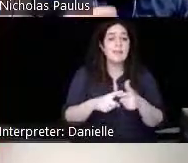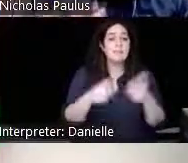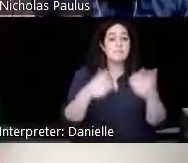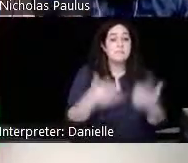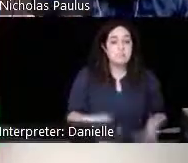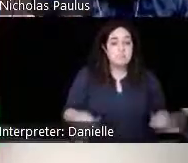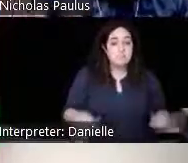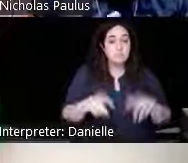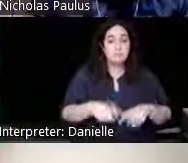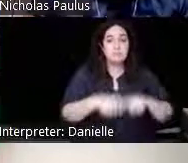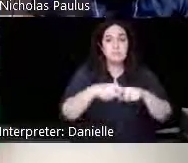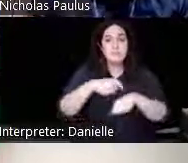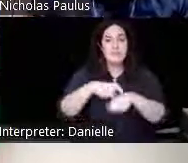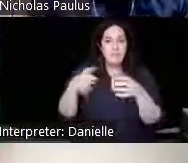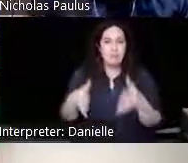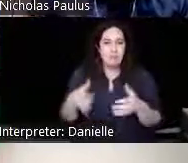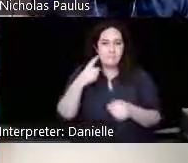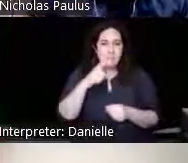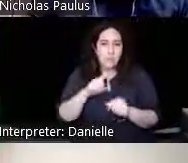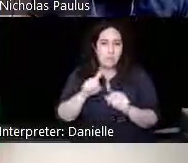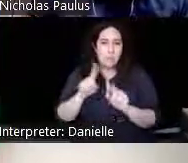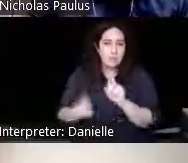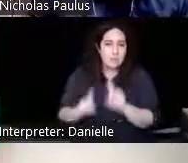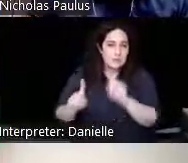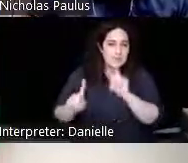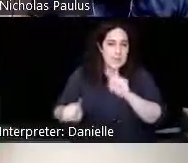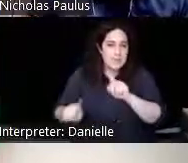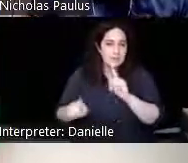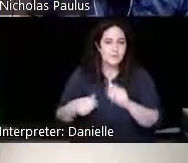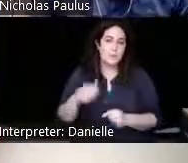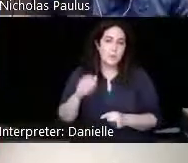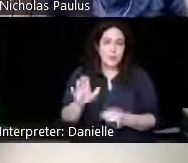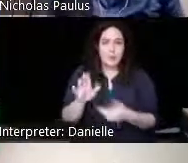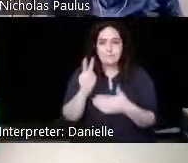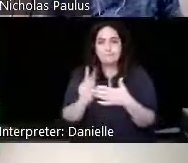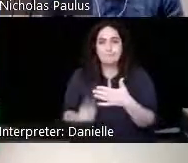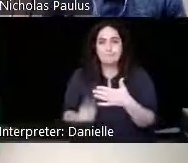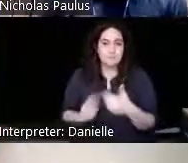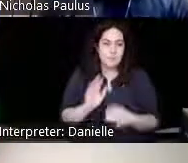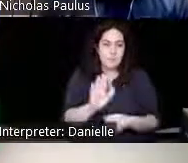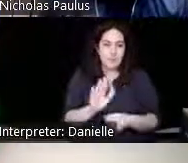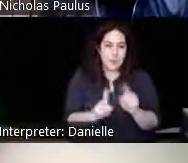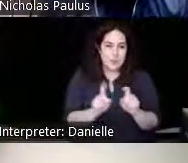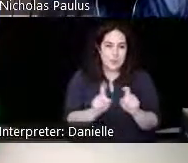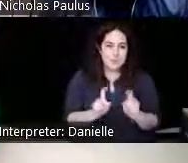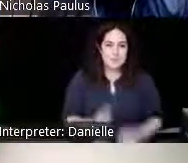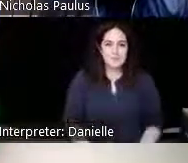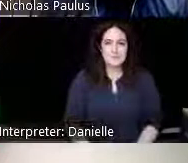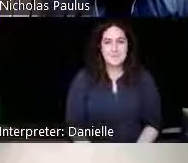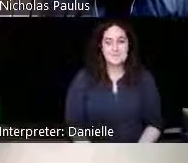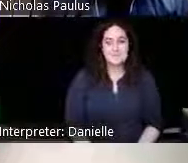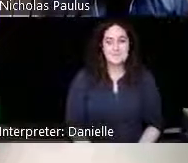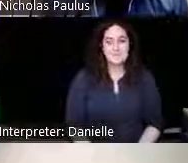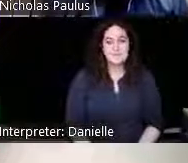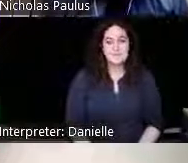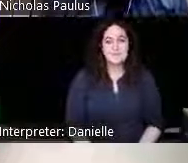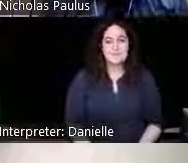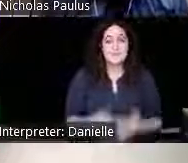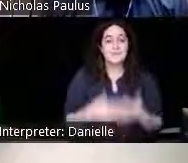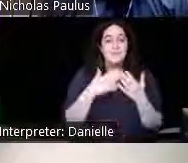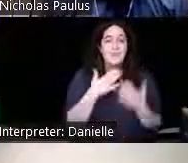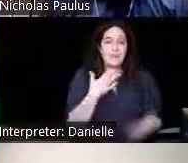questions at the end of the presentations. So I want to thank everyone for joining us